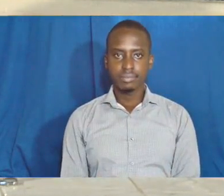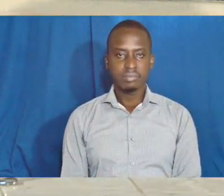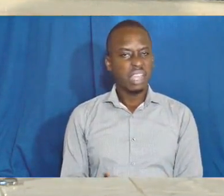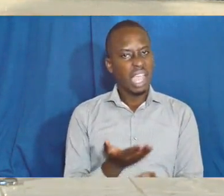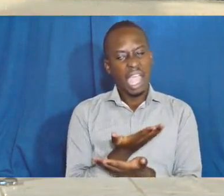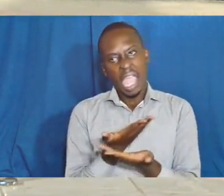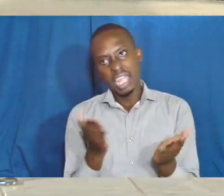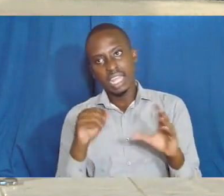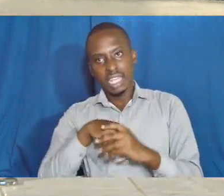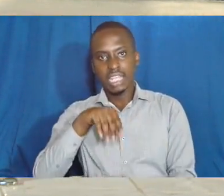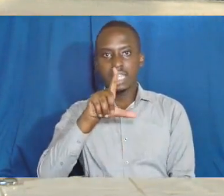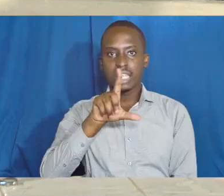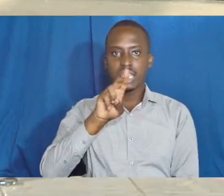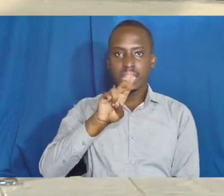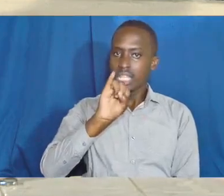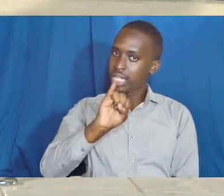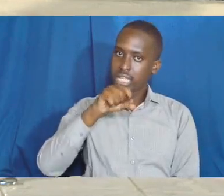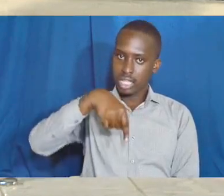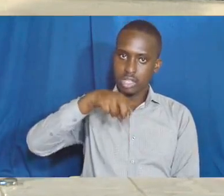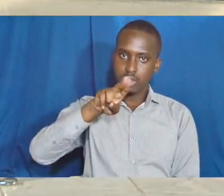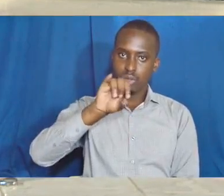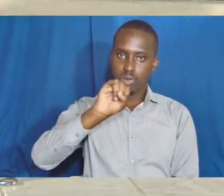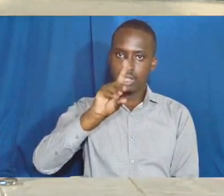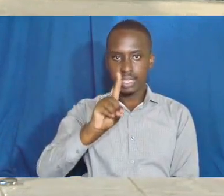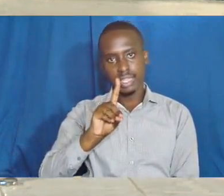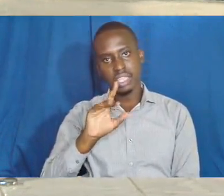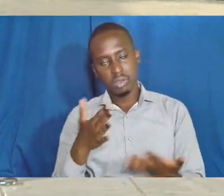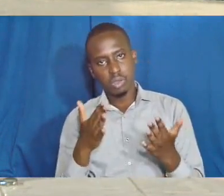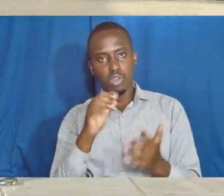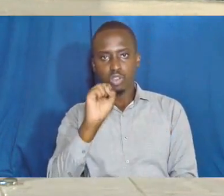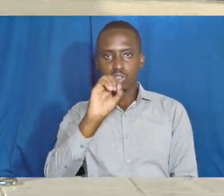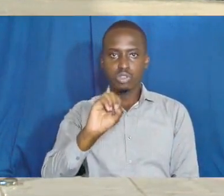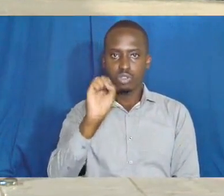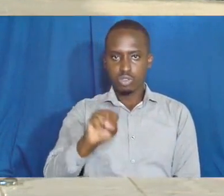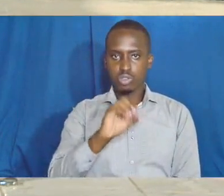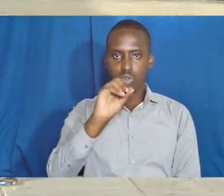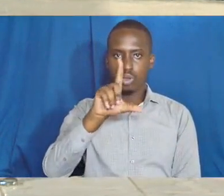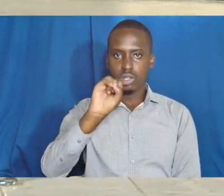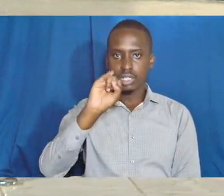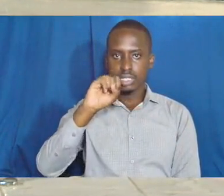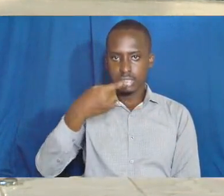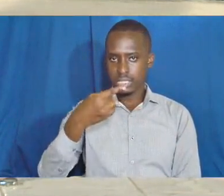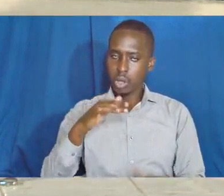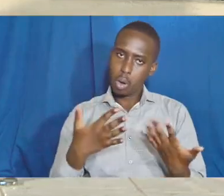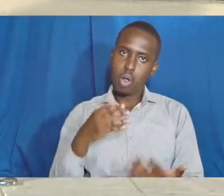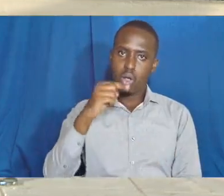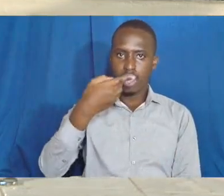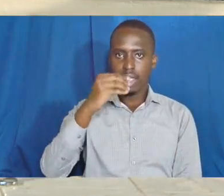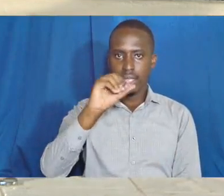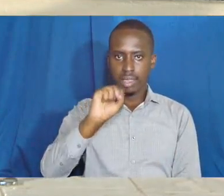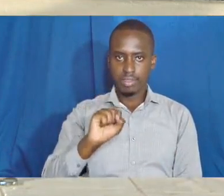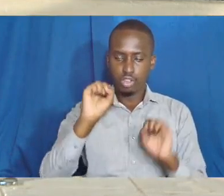either in liquid form or solid or gas or plasma that can occupy